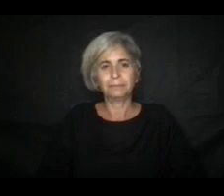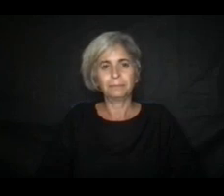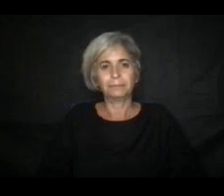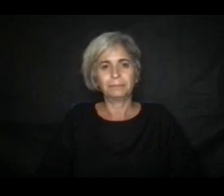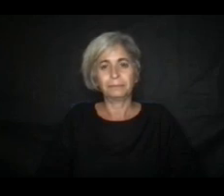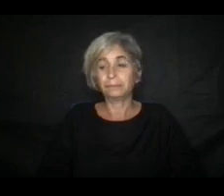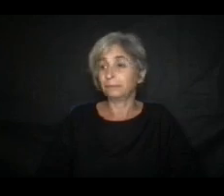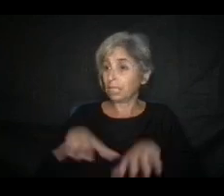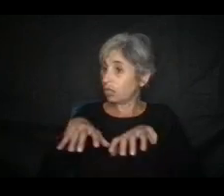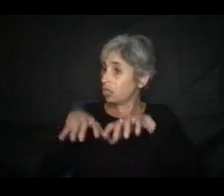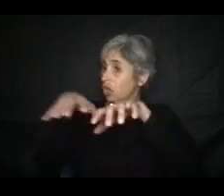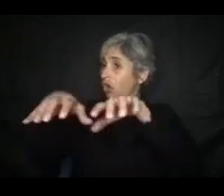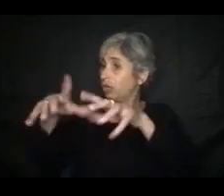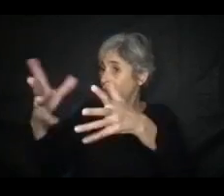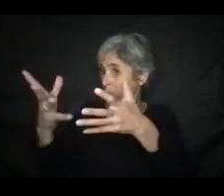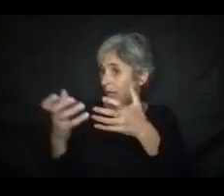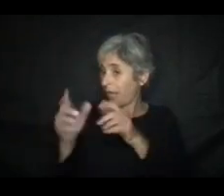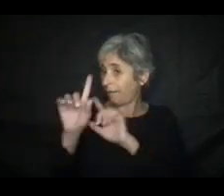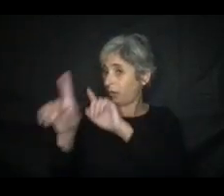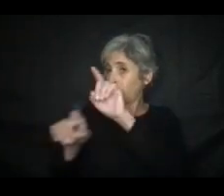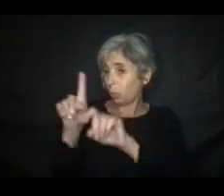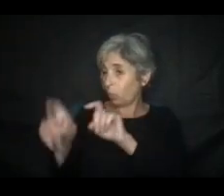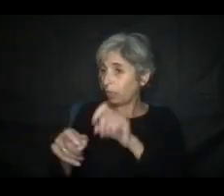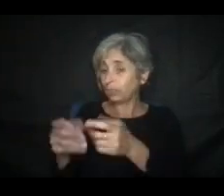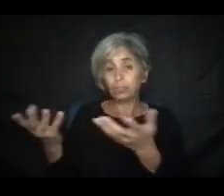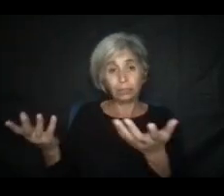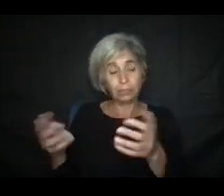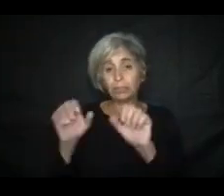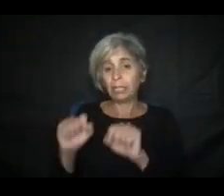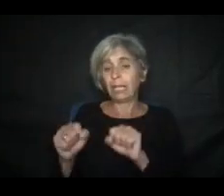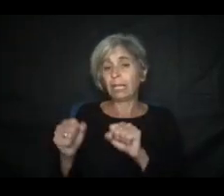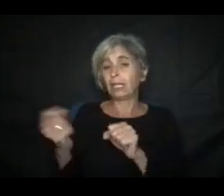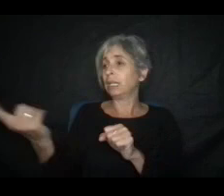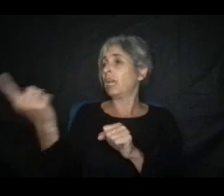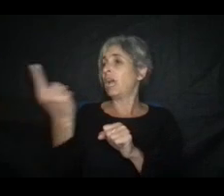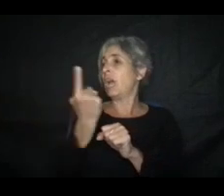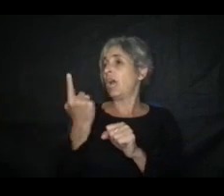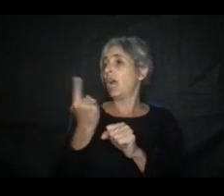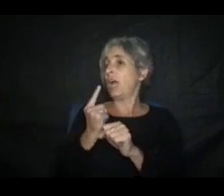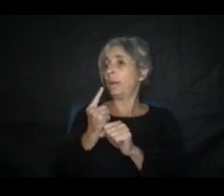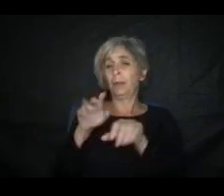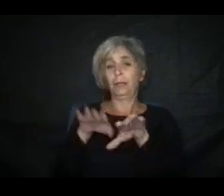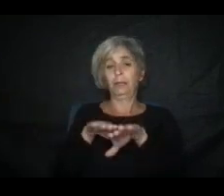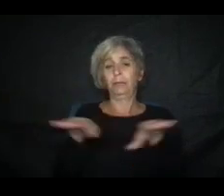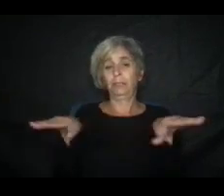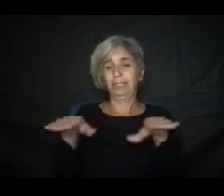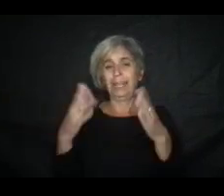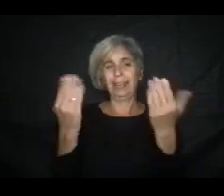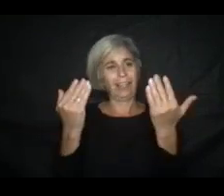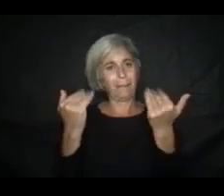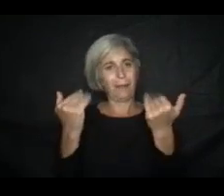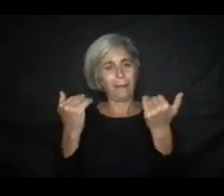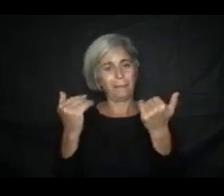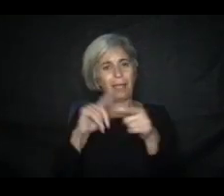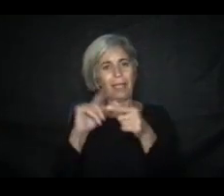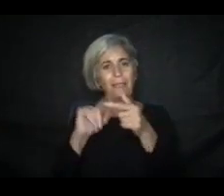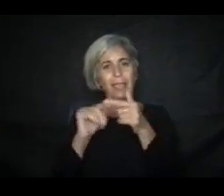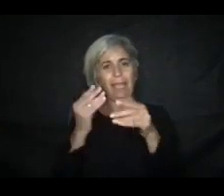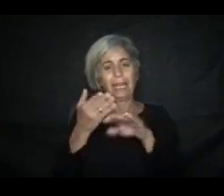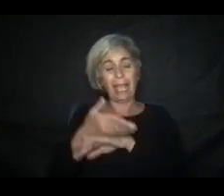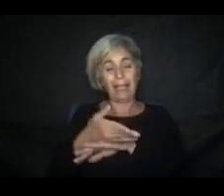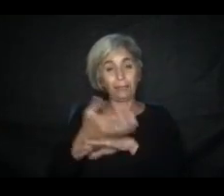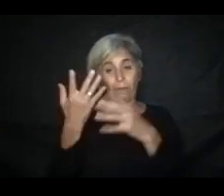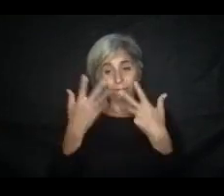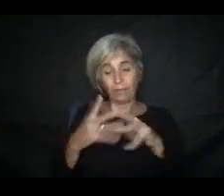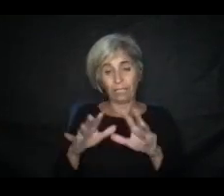Anyone in the audience that does have questions, you can make your way to the podium. And then after we